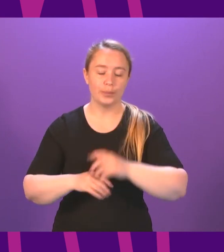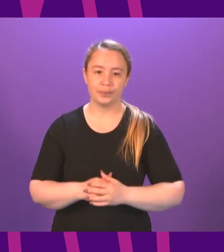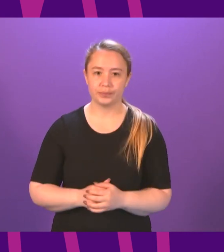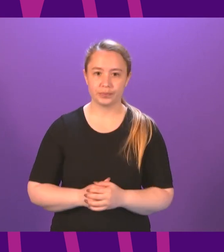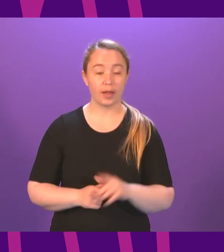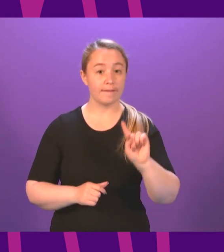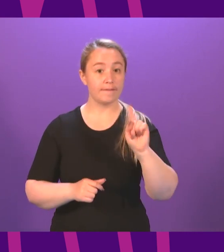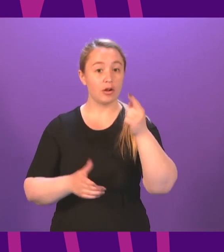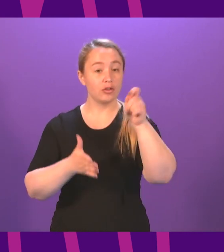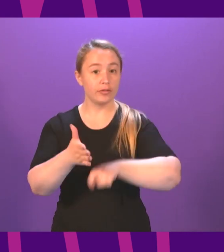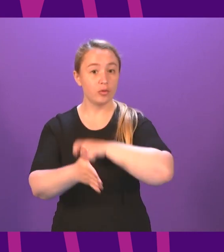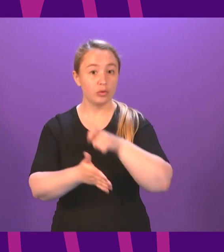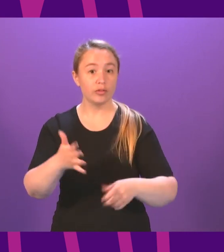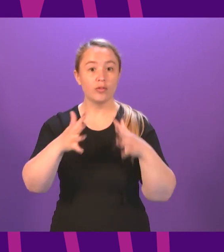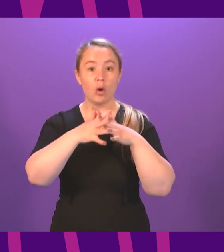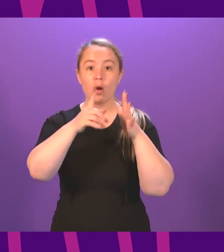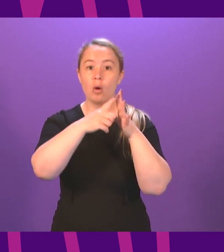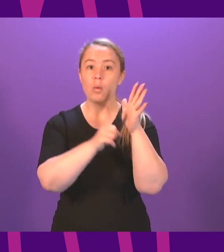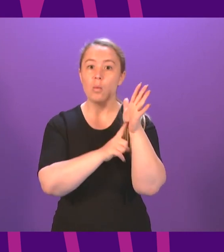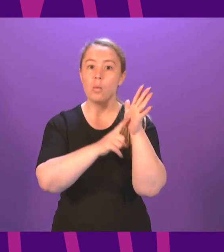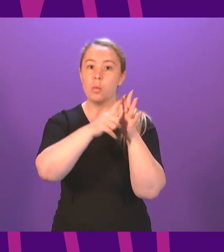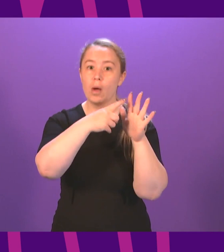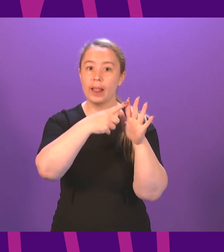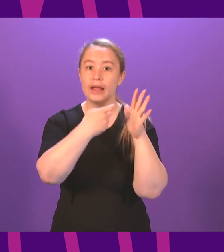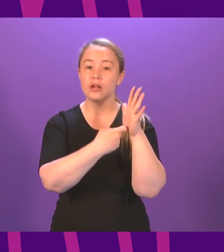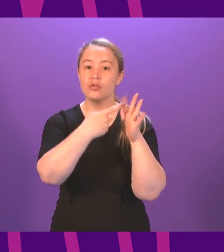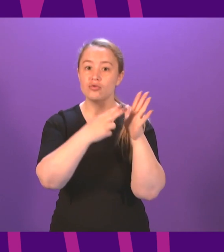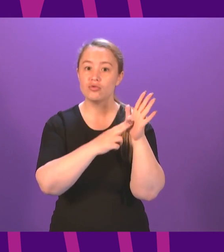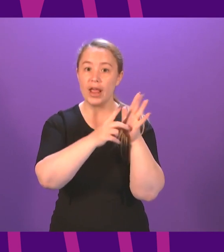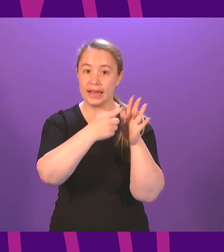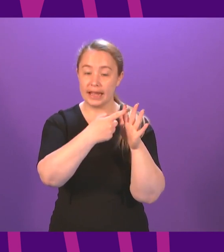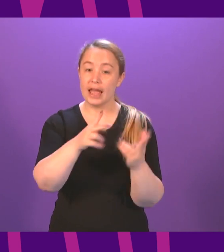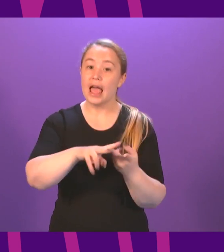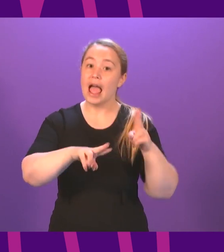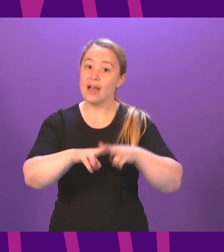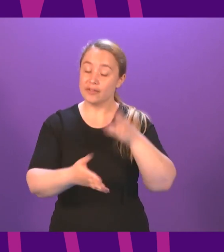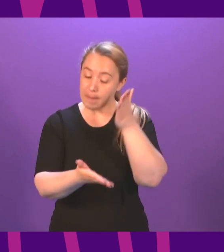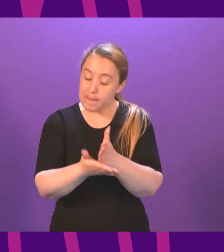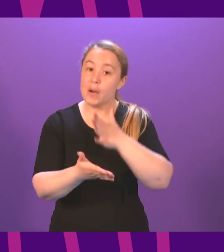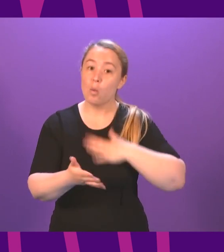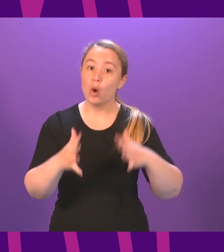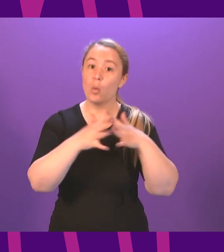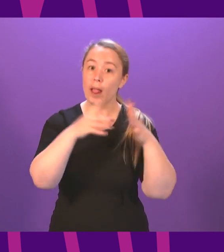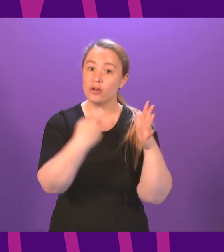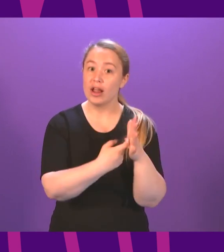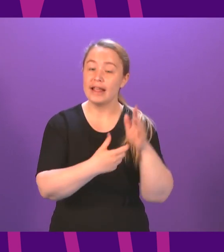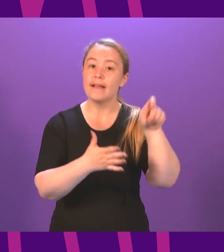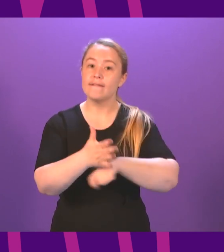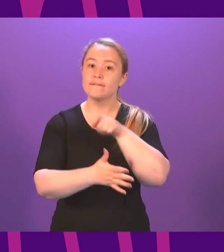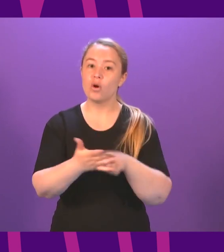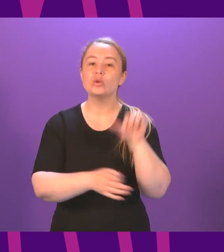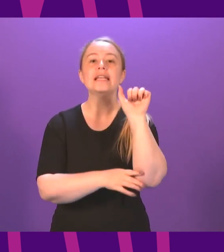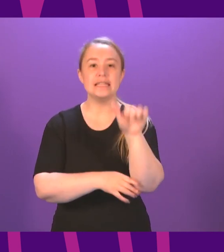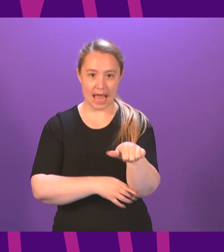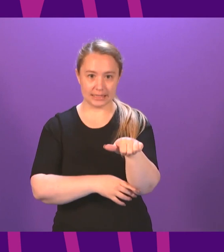The first vote is for Willie Rennie. Only members who wish to vote for Willie Rennie should take part in this vote by voting yes.